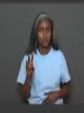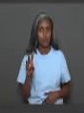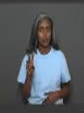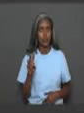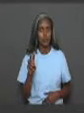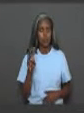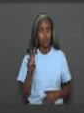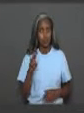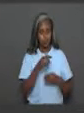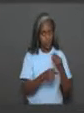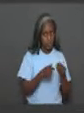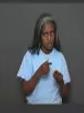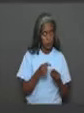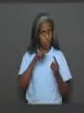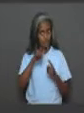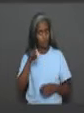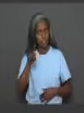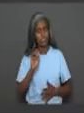with respect to x.